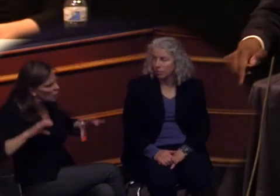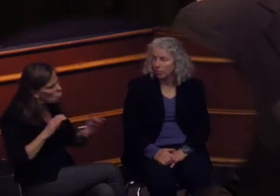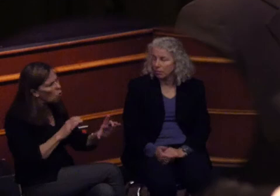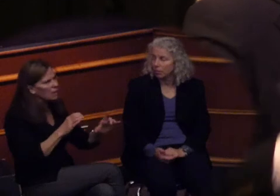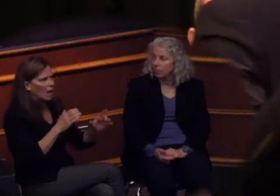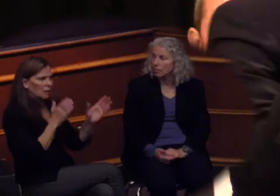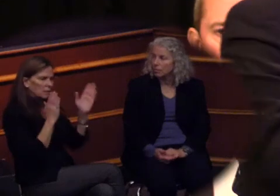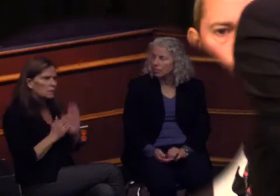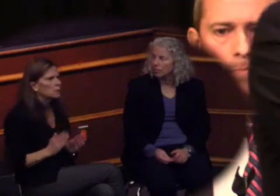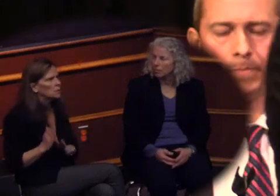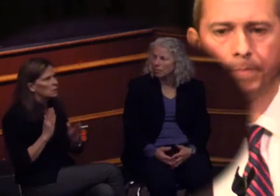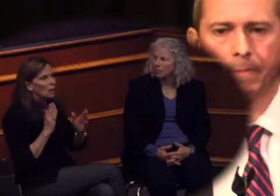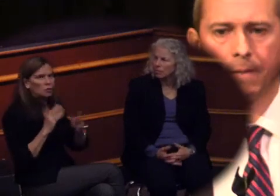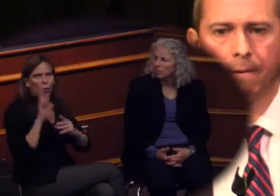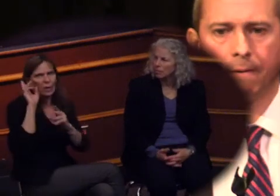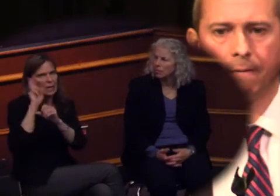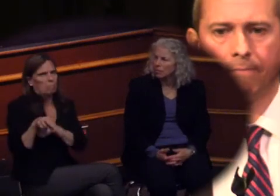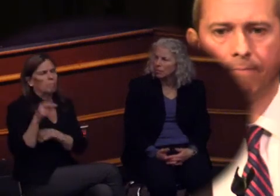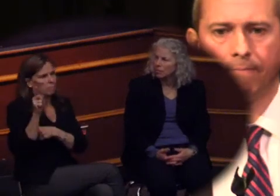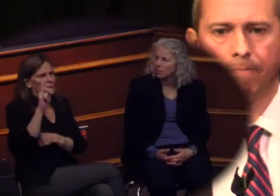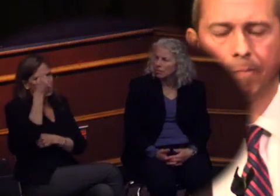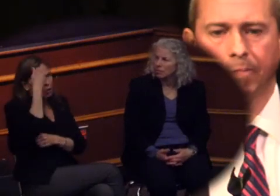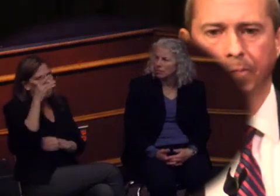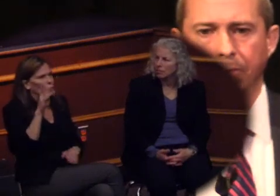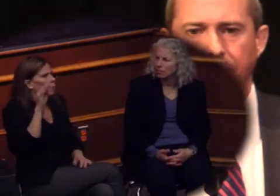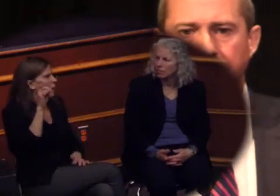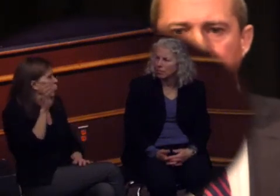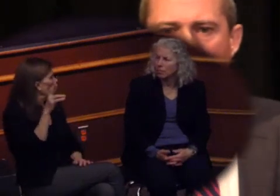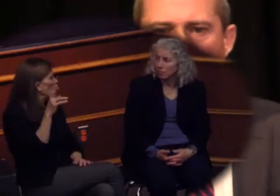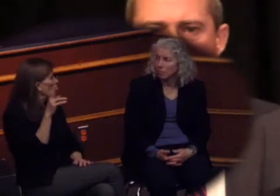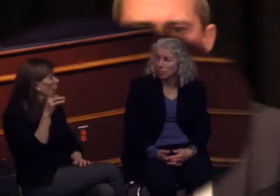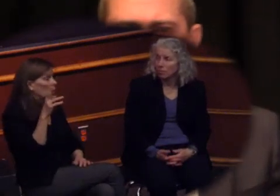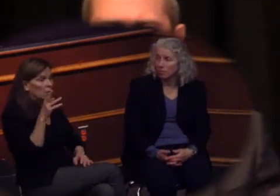now so we can beat Charlie Baker in November, right?